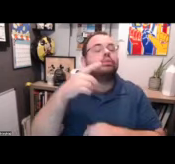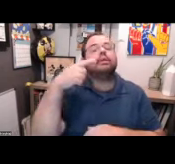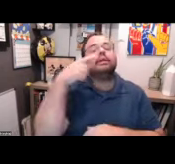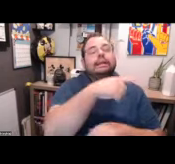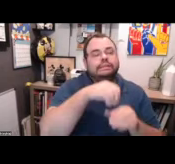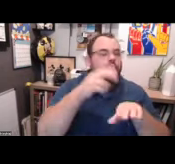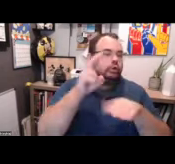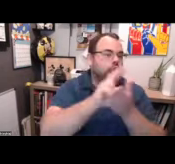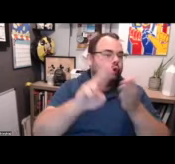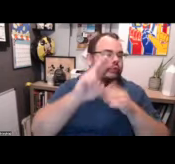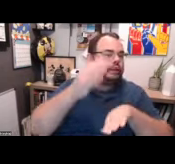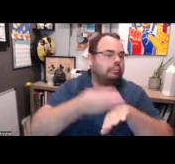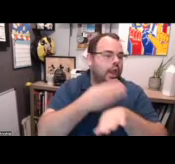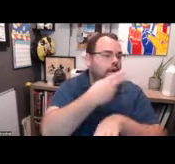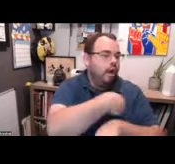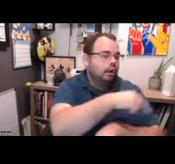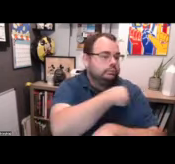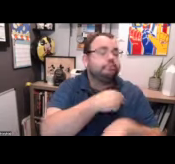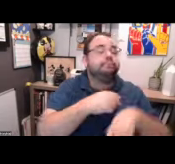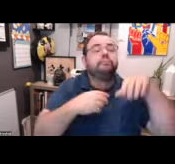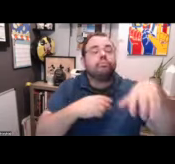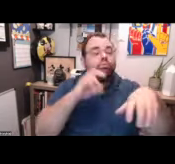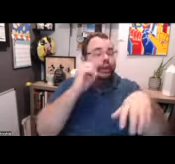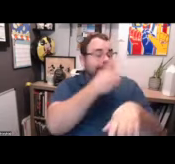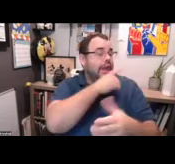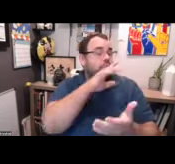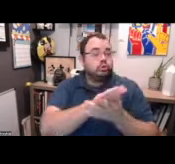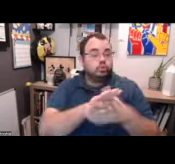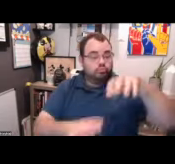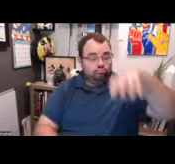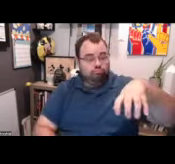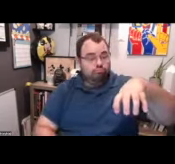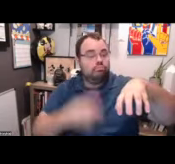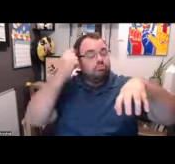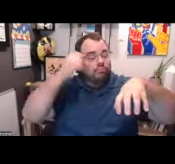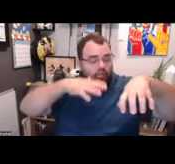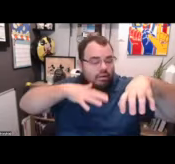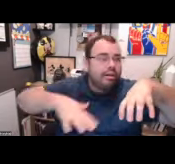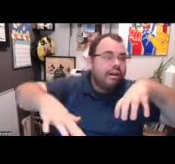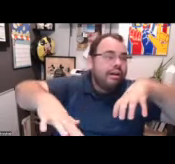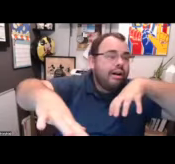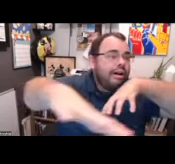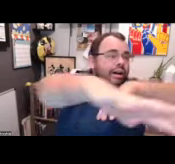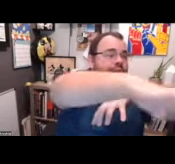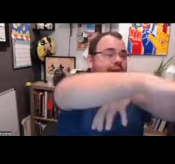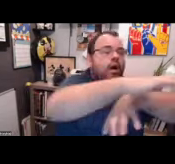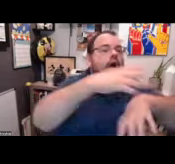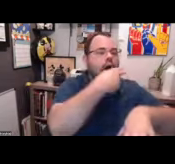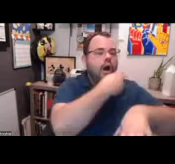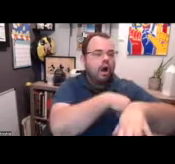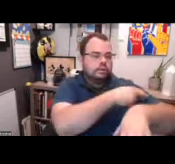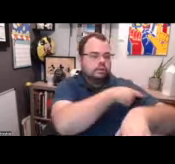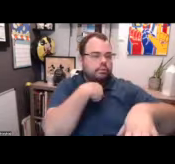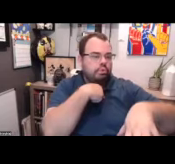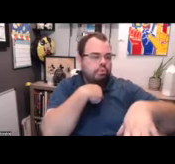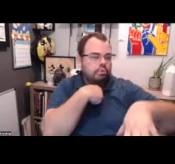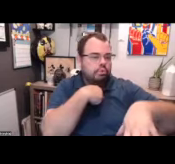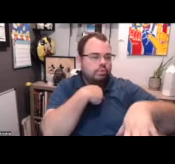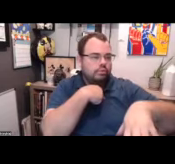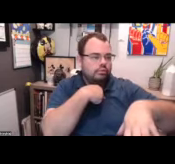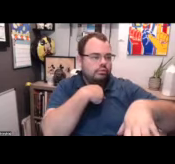And now it's called the Textual Children Development Center. So in the area of